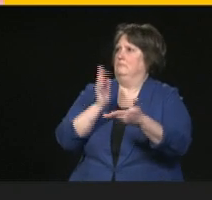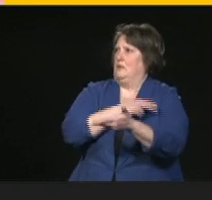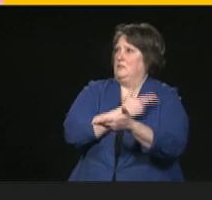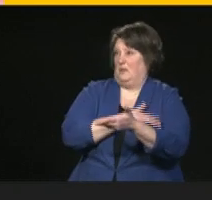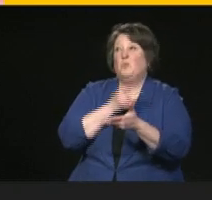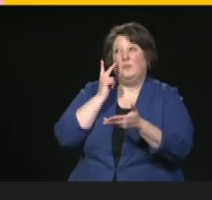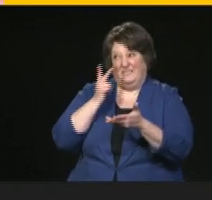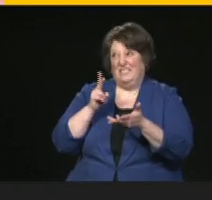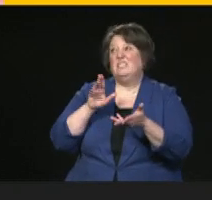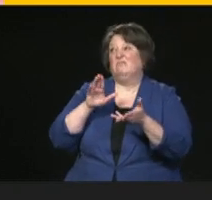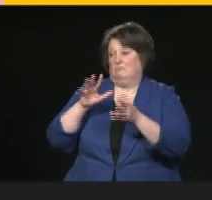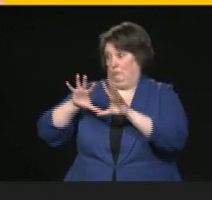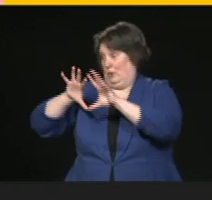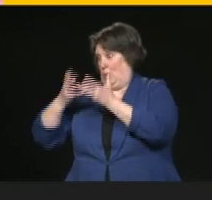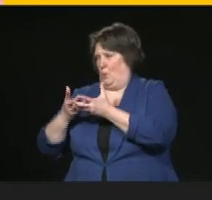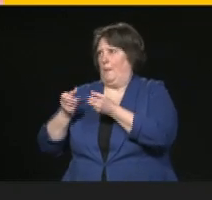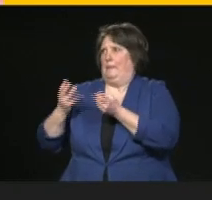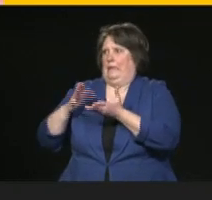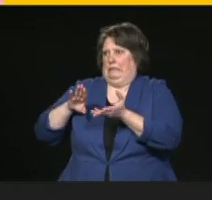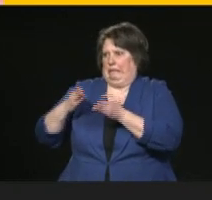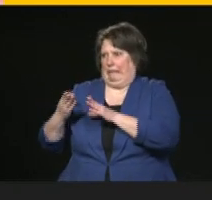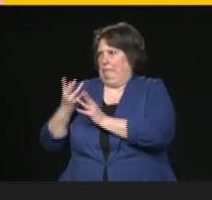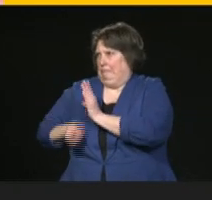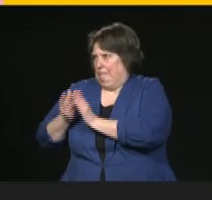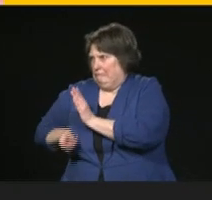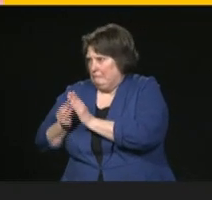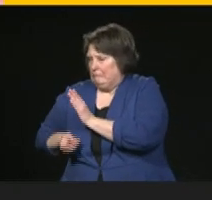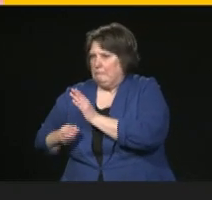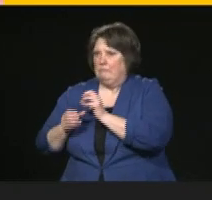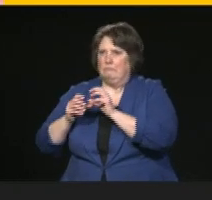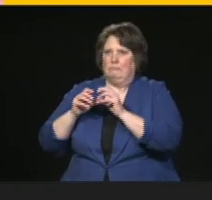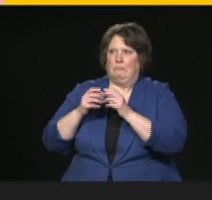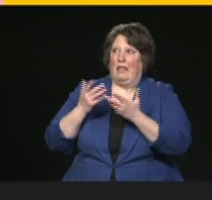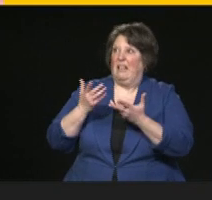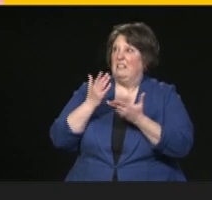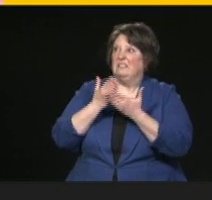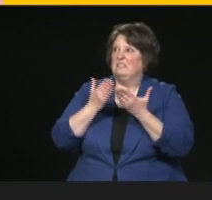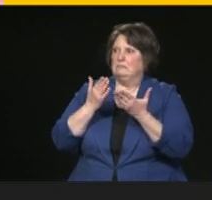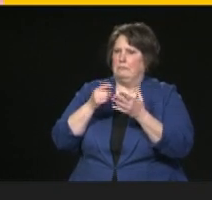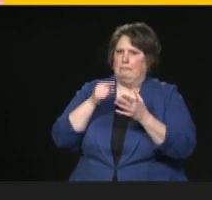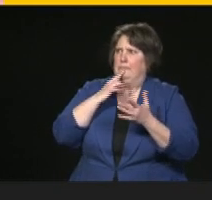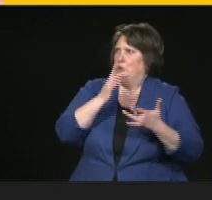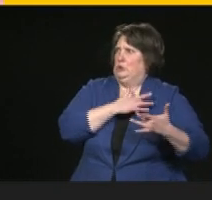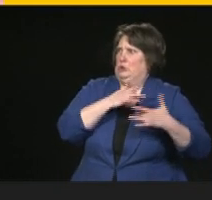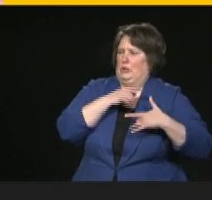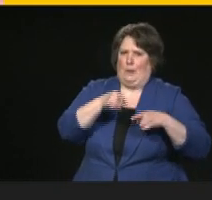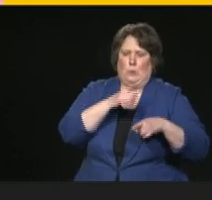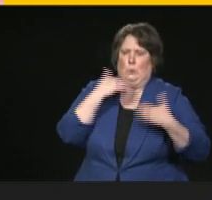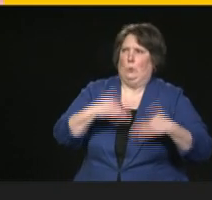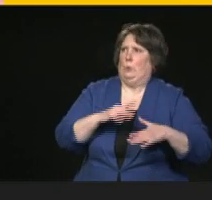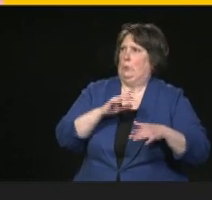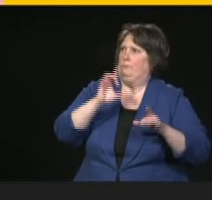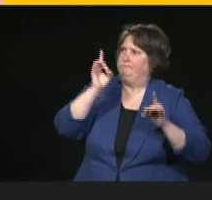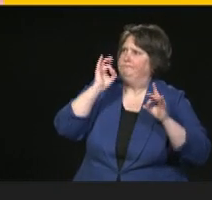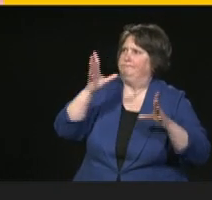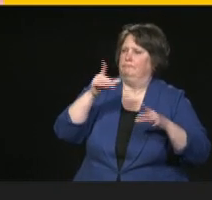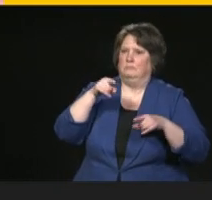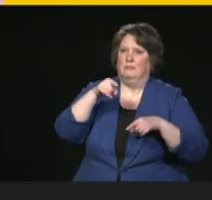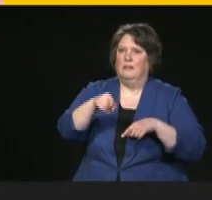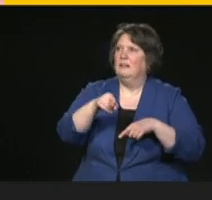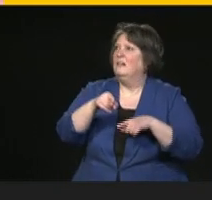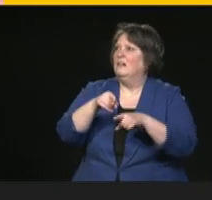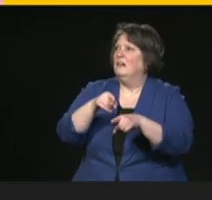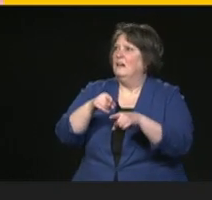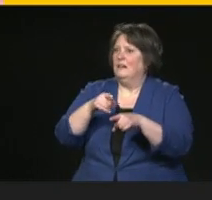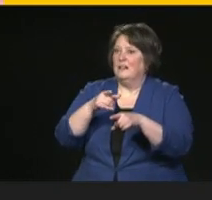of families, too, are reaching out about critically ill patients whose families are on ventilators and they're not able to be by their side given the measures that are